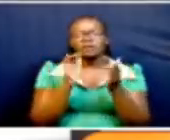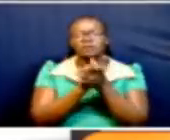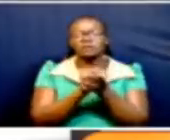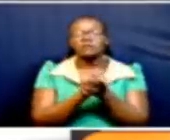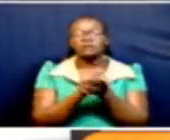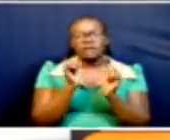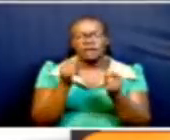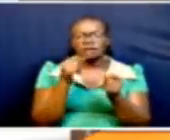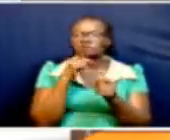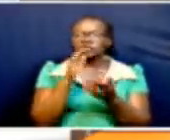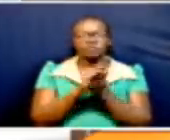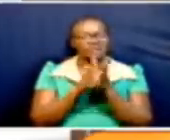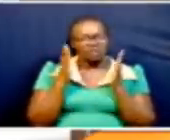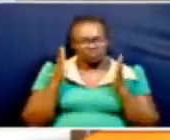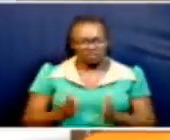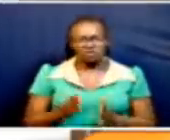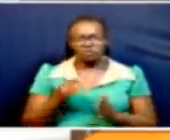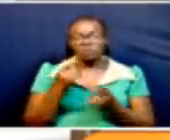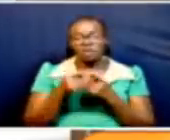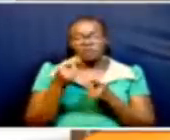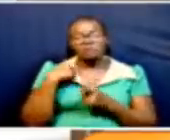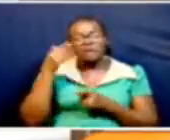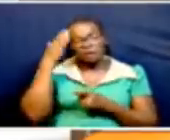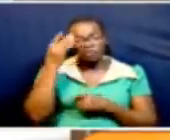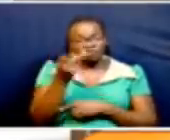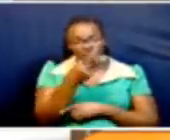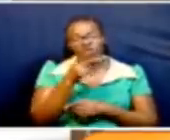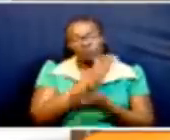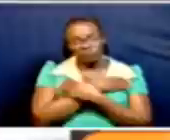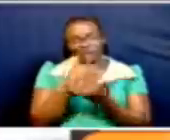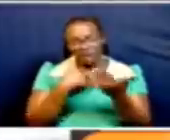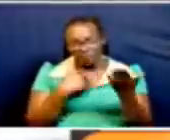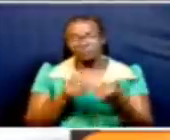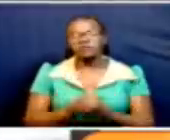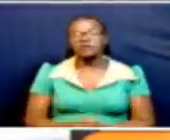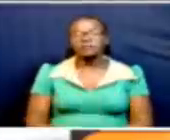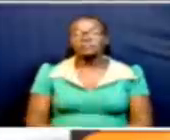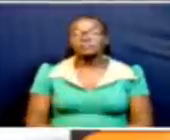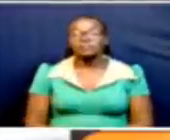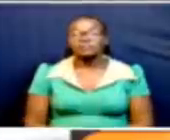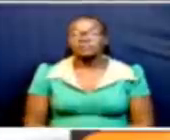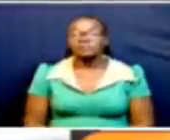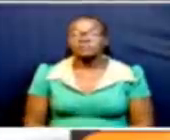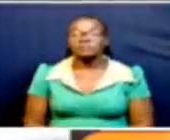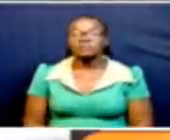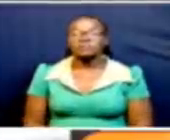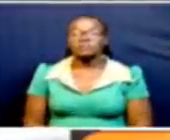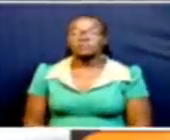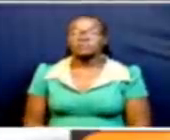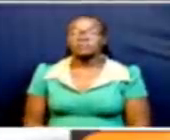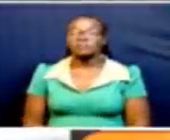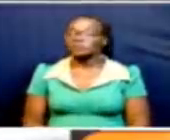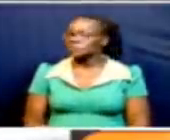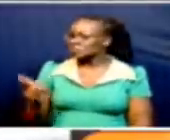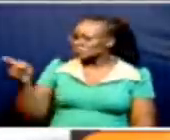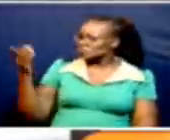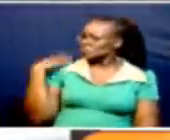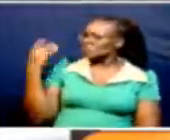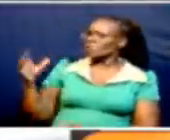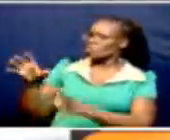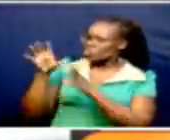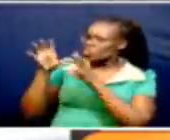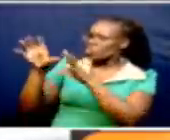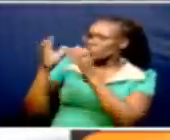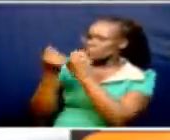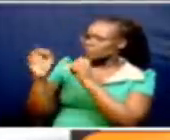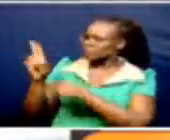it personal. And I know these two guys are friends. And despite you calling the president Mtoto wa Umbwa, you still, you know, he should forgive